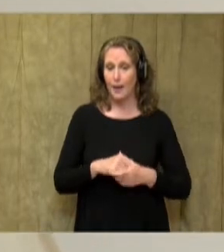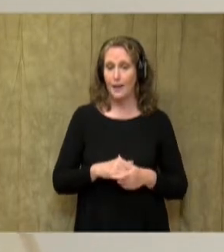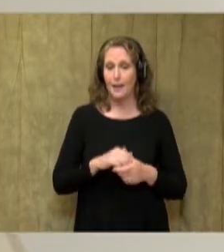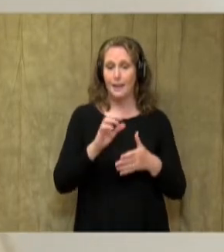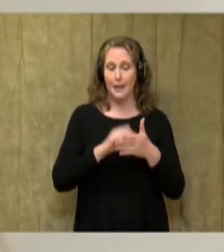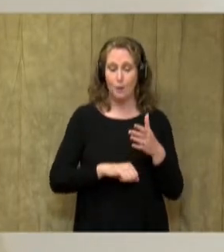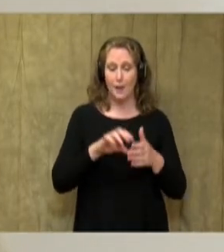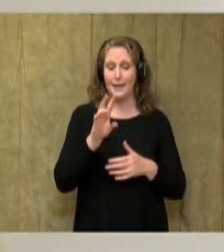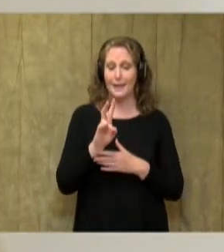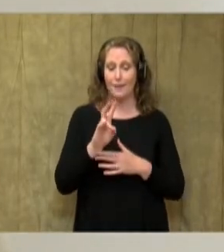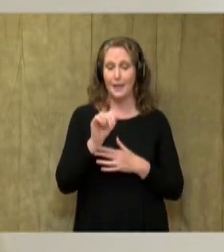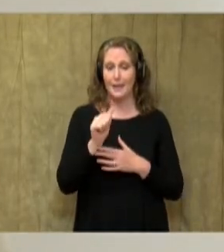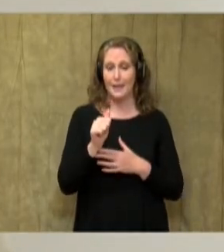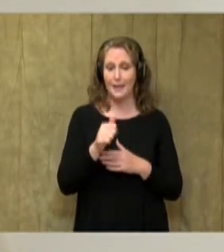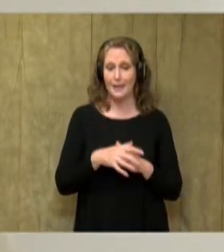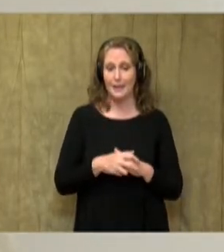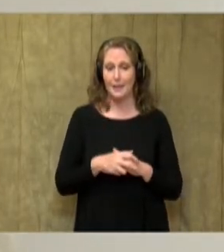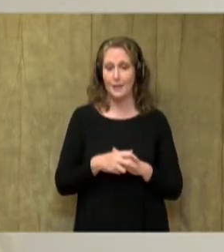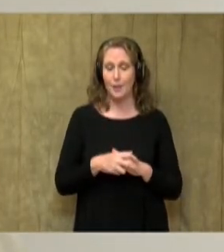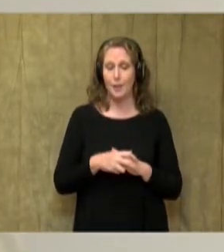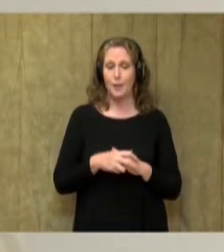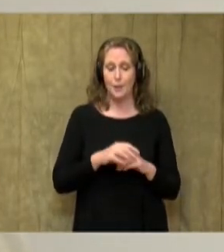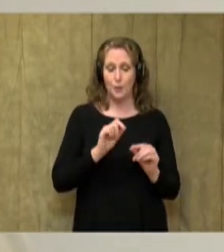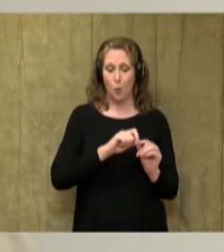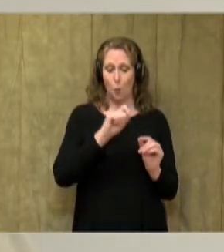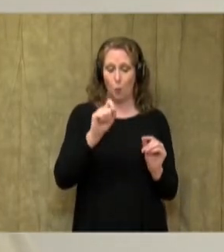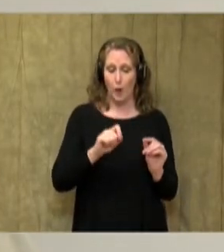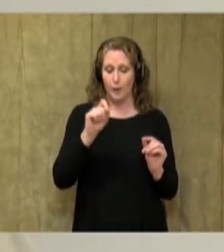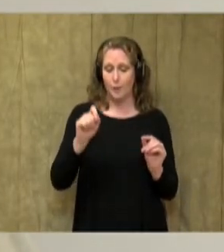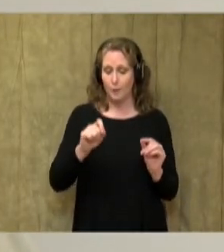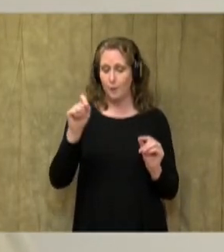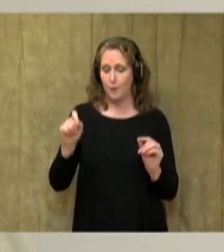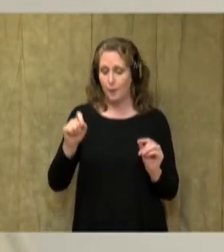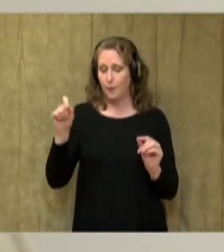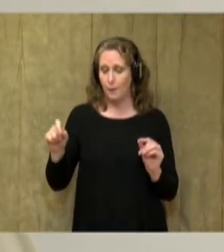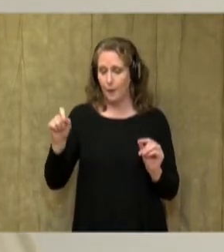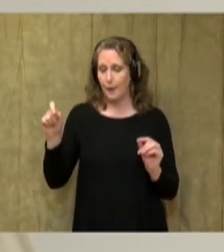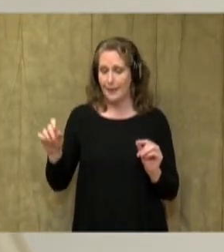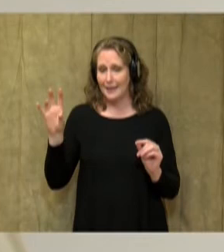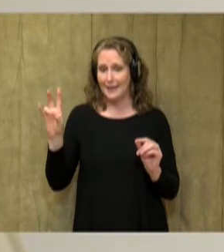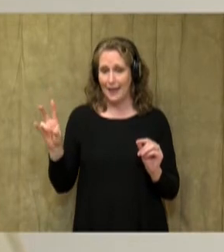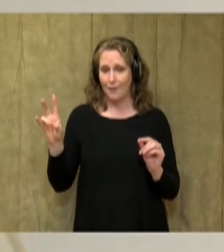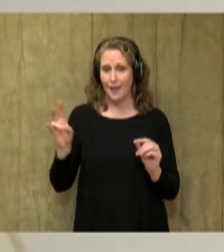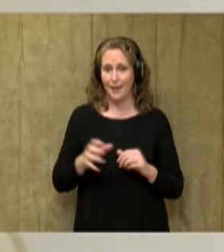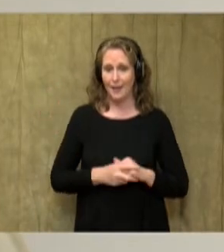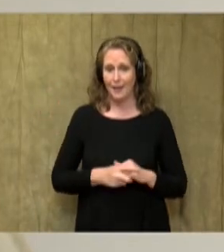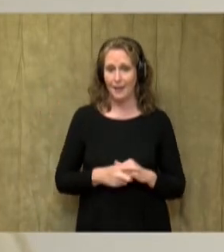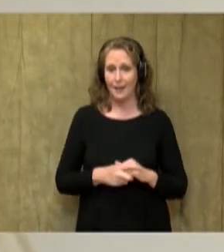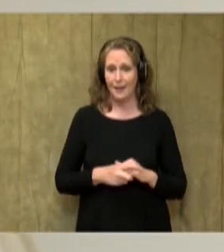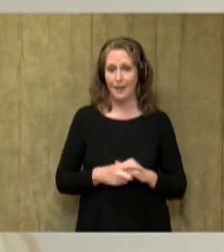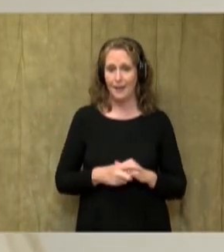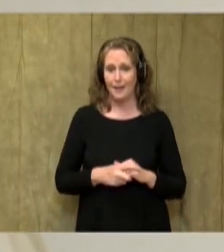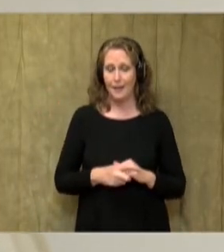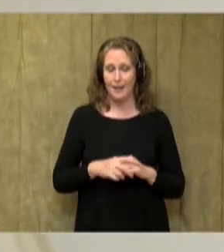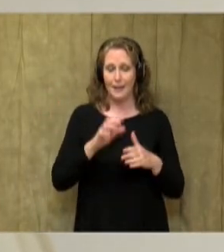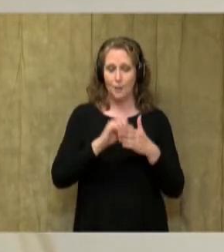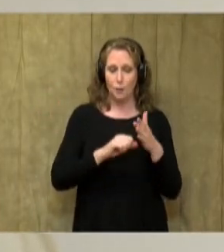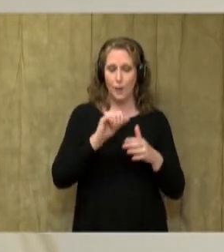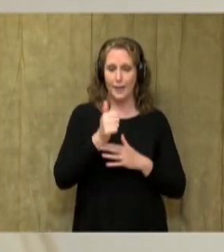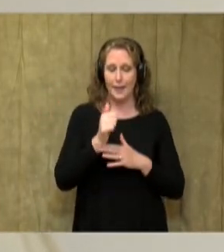take away 7 tens. So we're going to count 1, 2, 3, 4, 5, 6, 7. And we could subtract